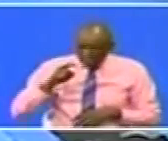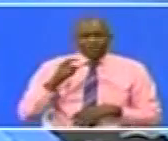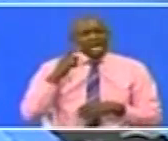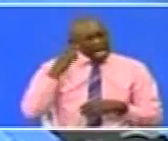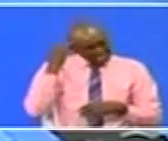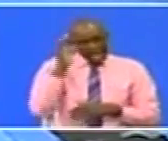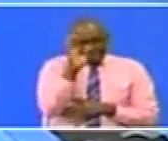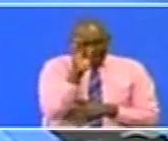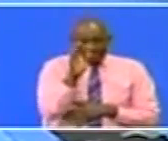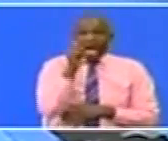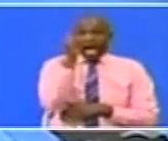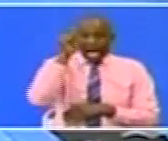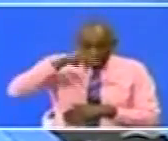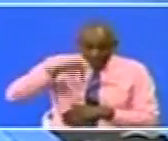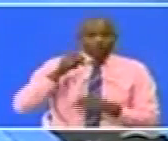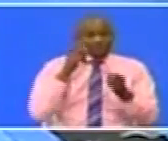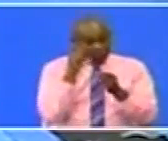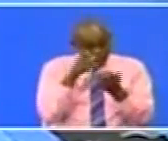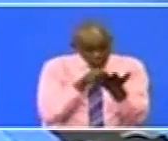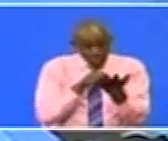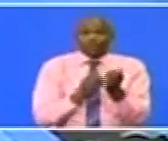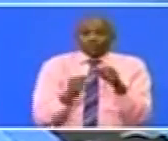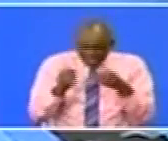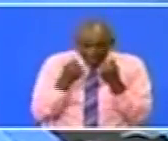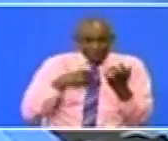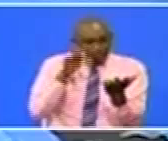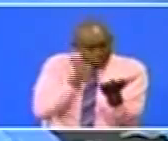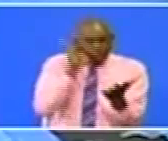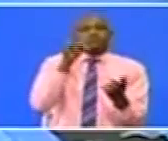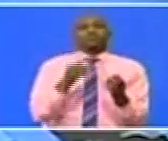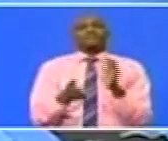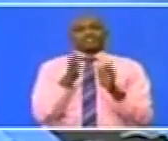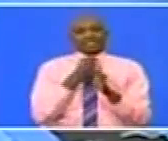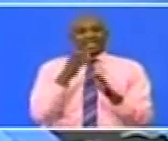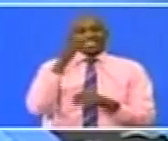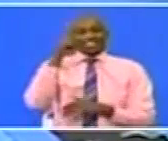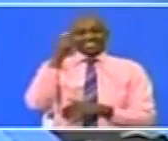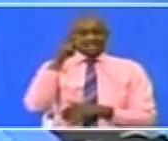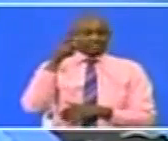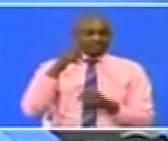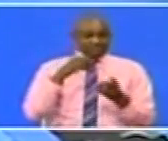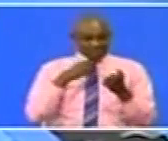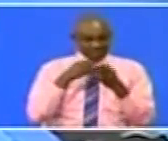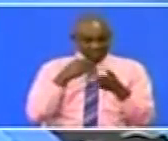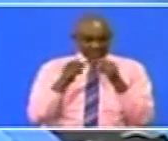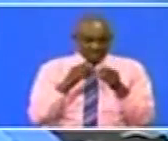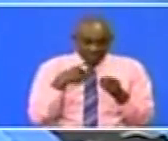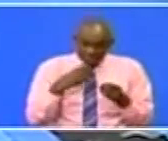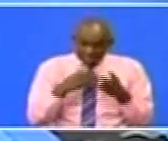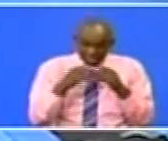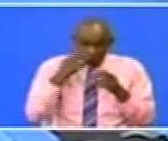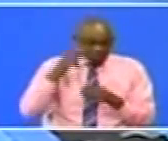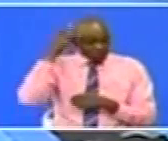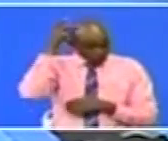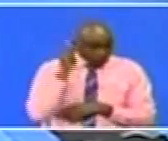emergency application that allows one to save a life with just a touch of a button. Katie and Zindzi Kibiku met up with the young software developers on